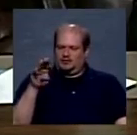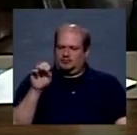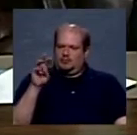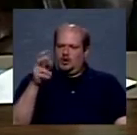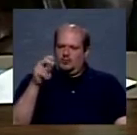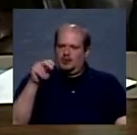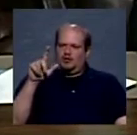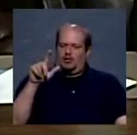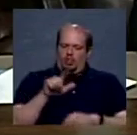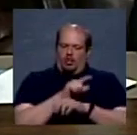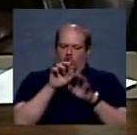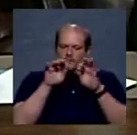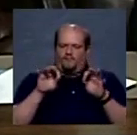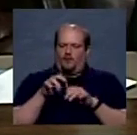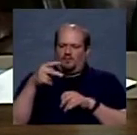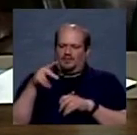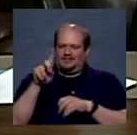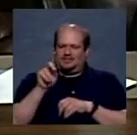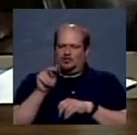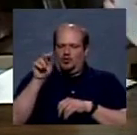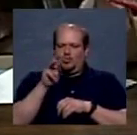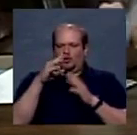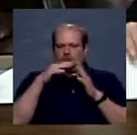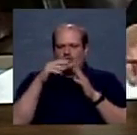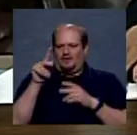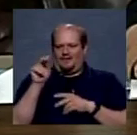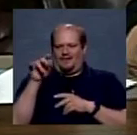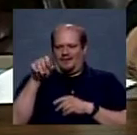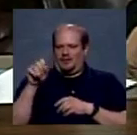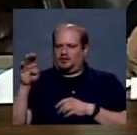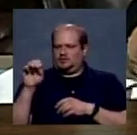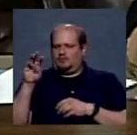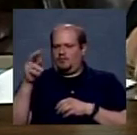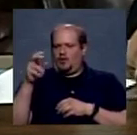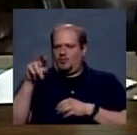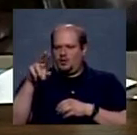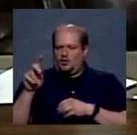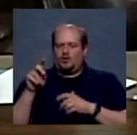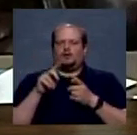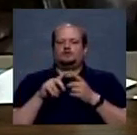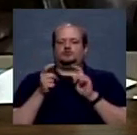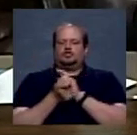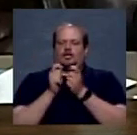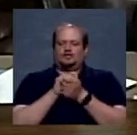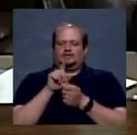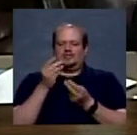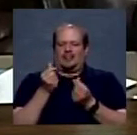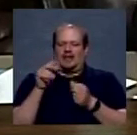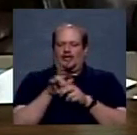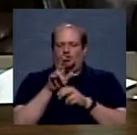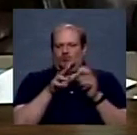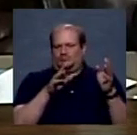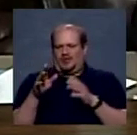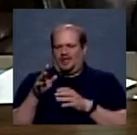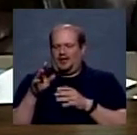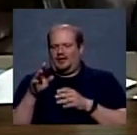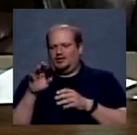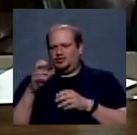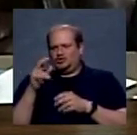form PCD, located on the northwest corner of Canis and Bowman Roads. An ordinance to amend the land use plan at 16,100 Chenal